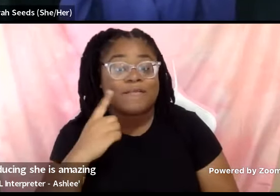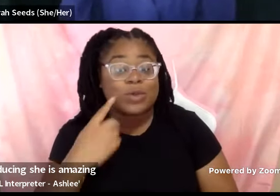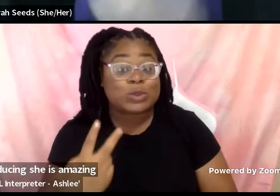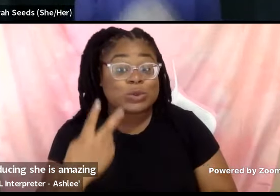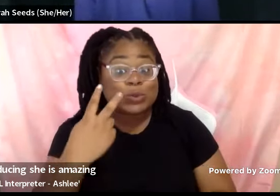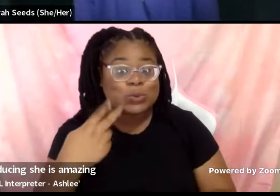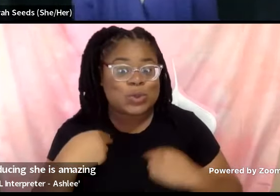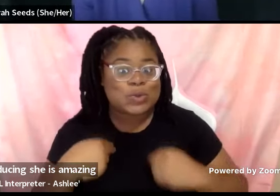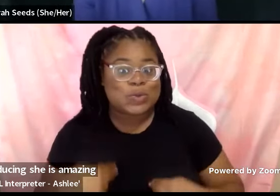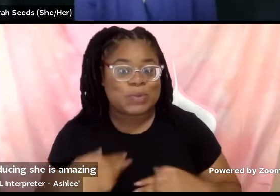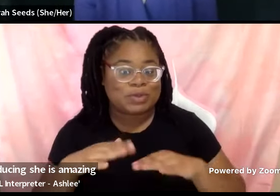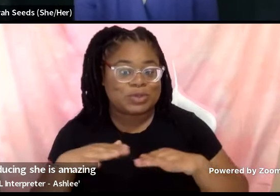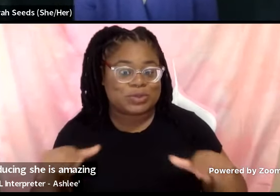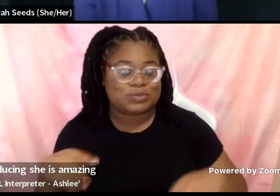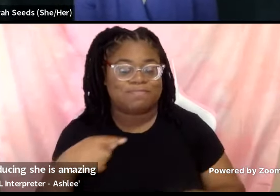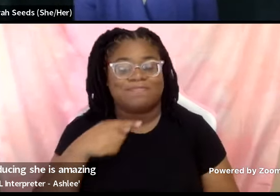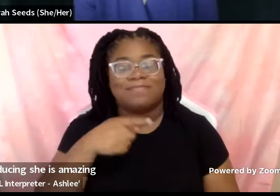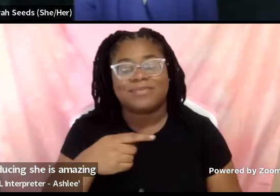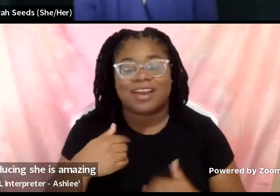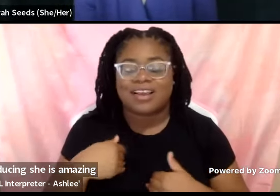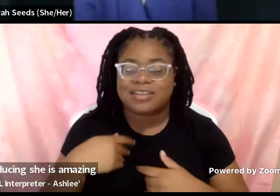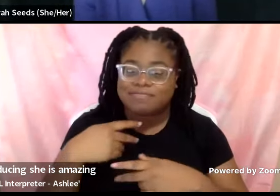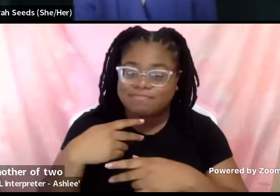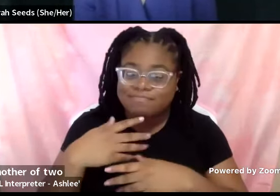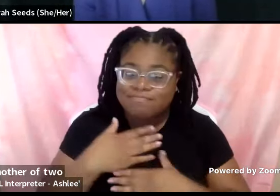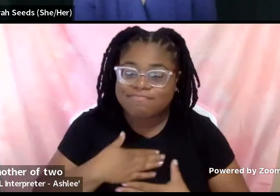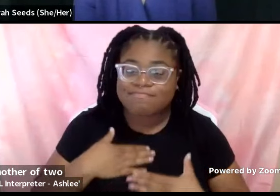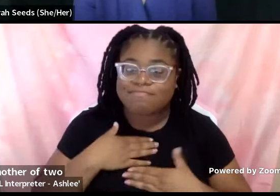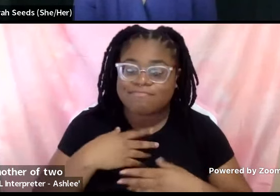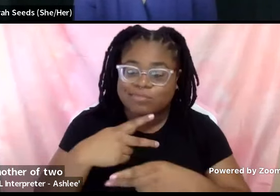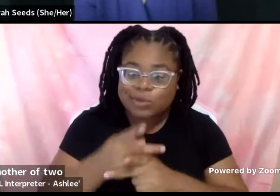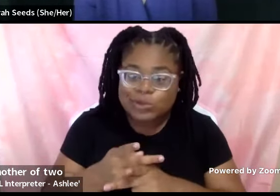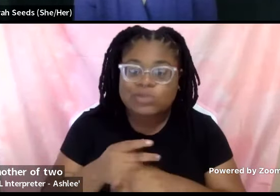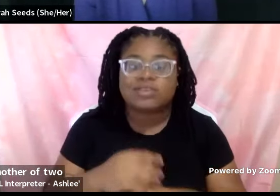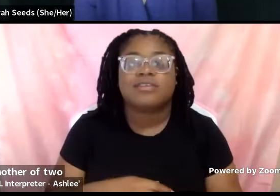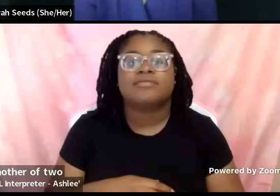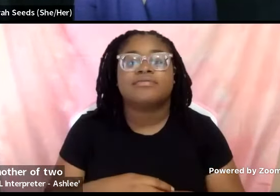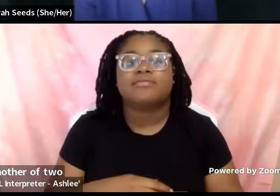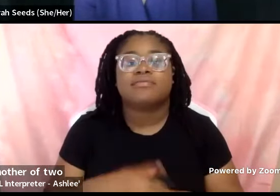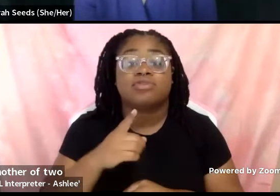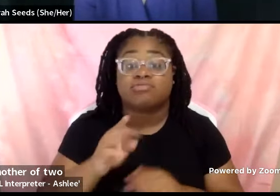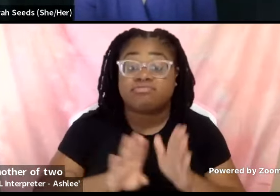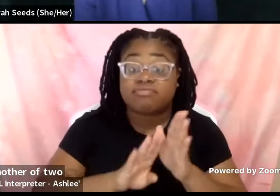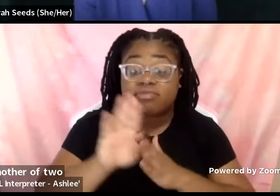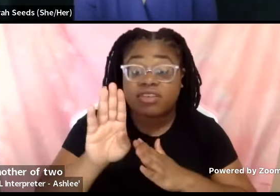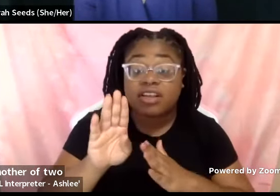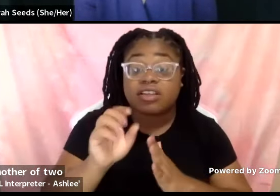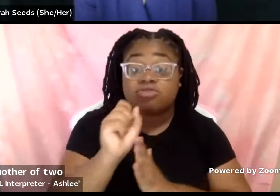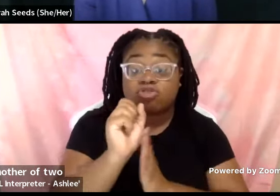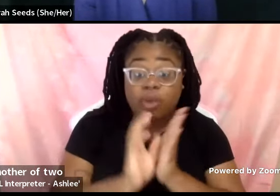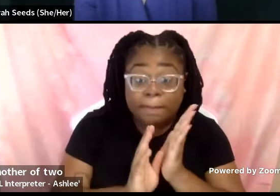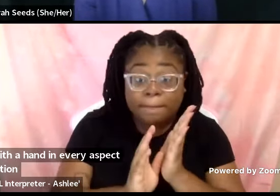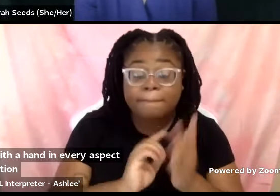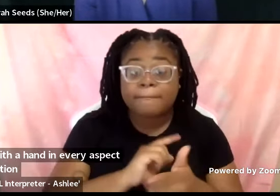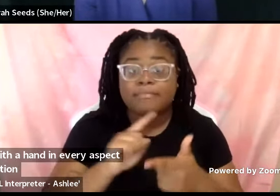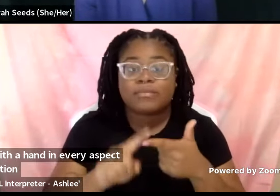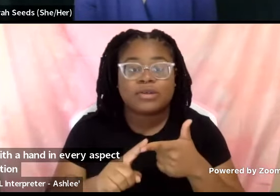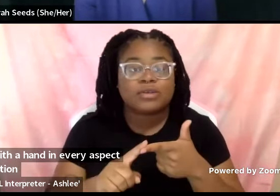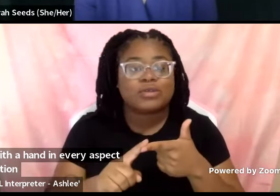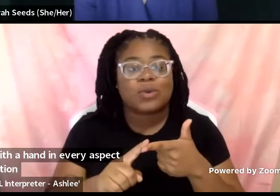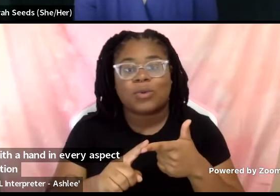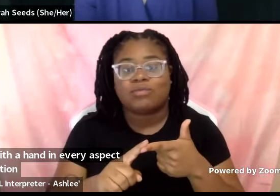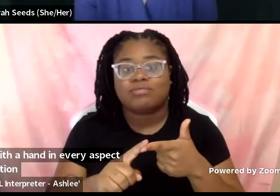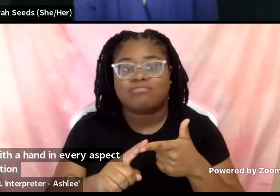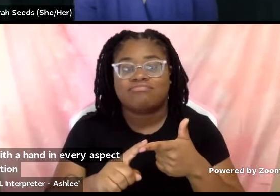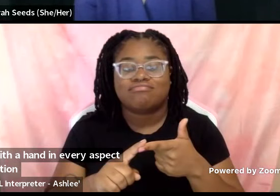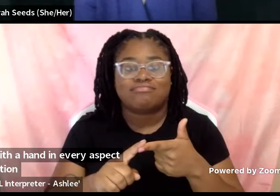passionate producer who has a hand in every aspect of production, from the development of the scripts to the logistics of filming